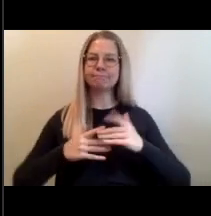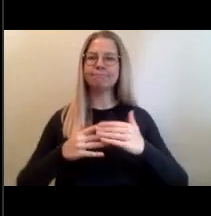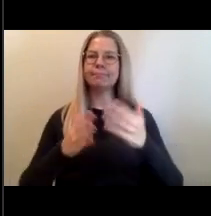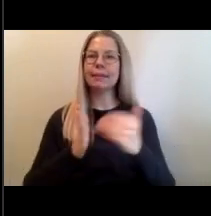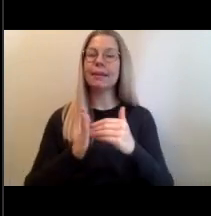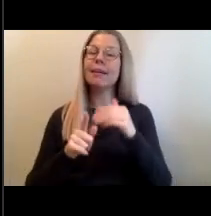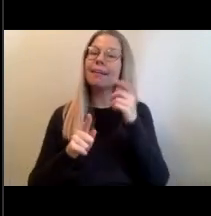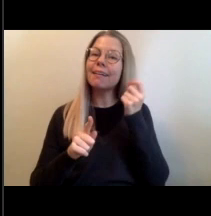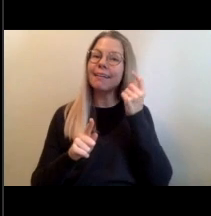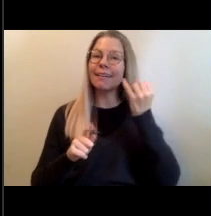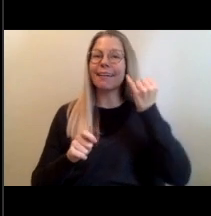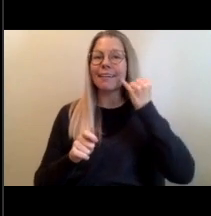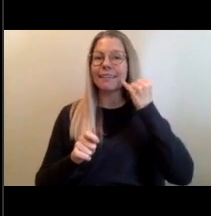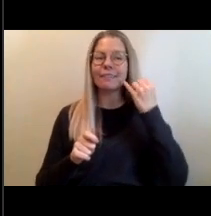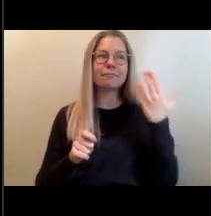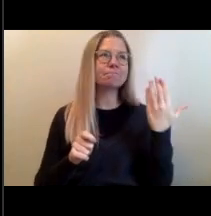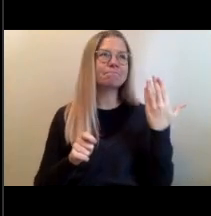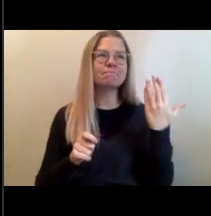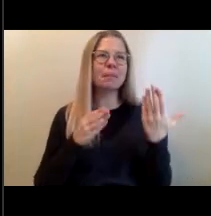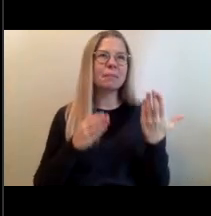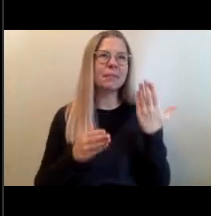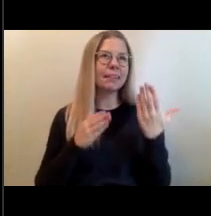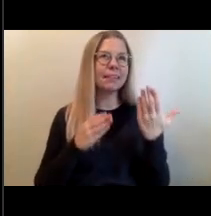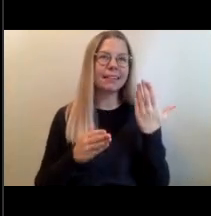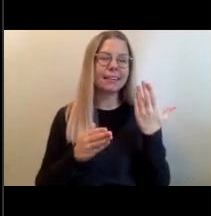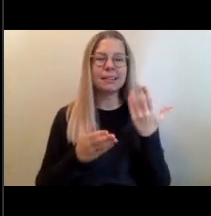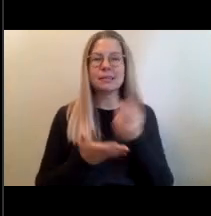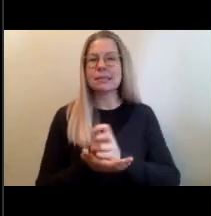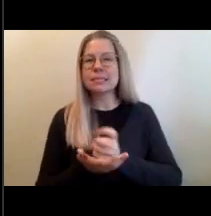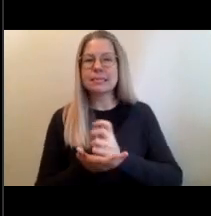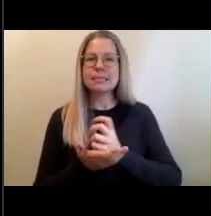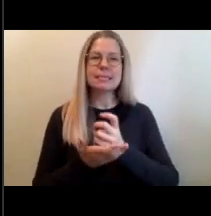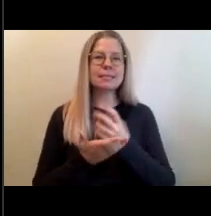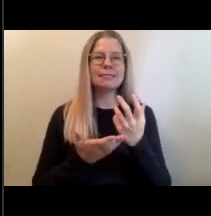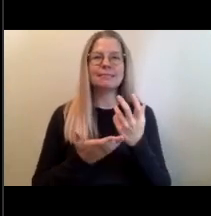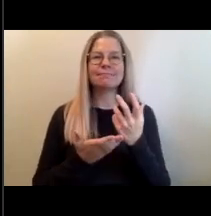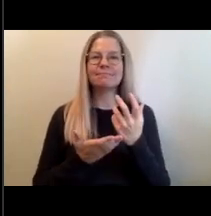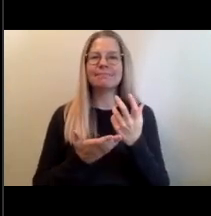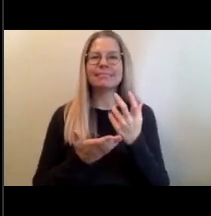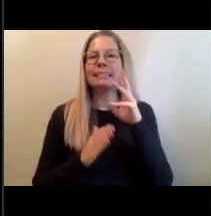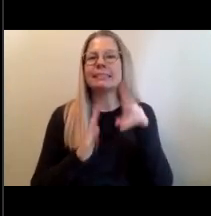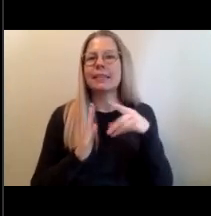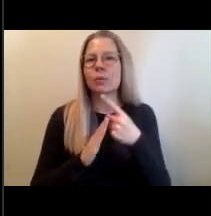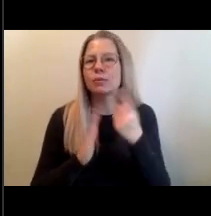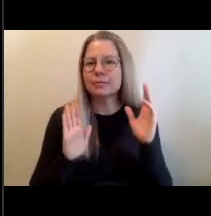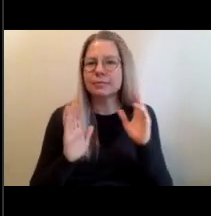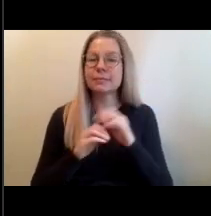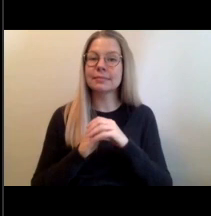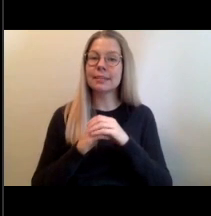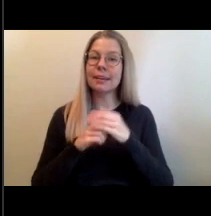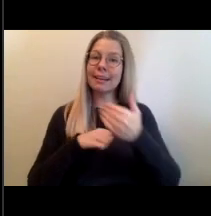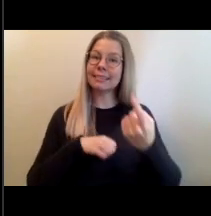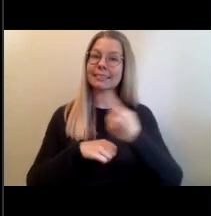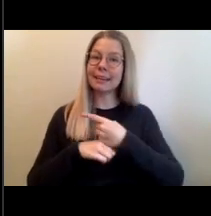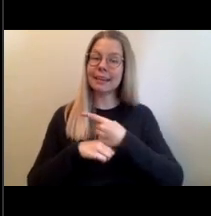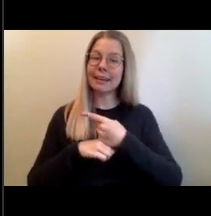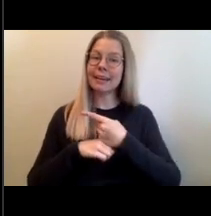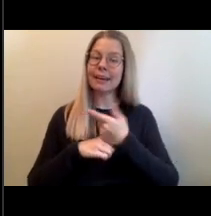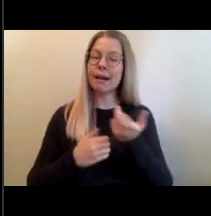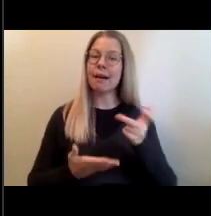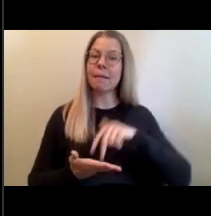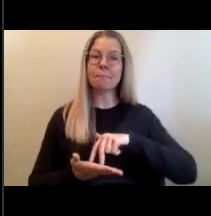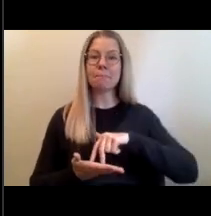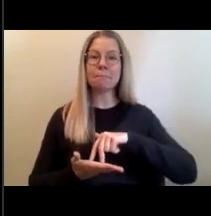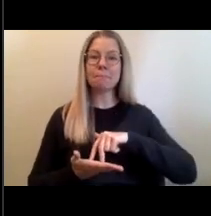moment that we only get 6. Well, then what happens is we wake up the next day with an accumulation